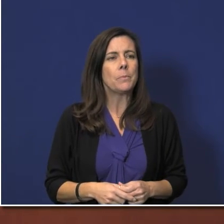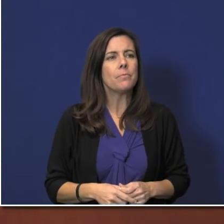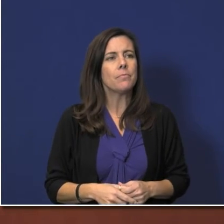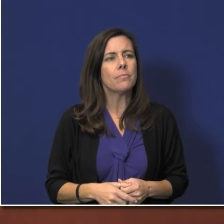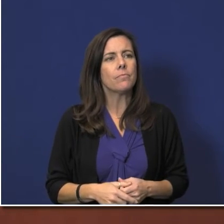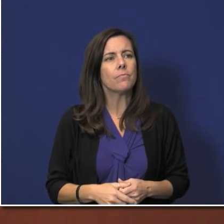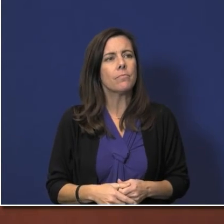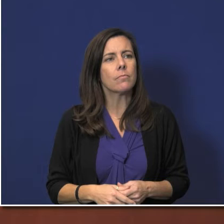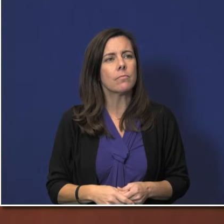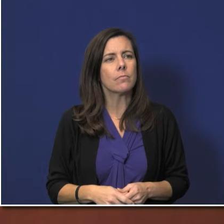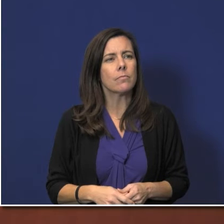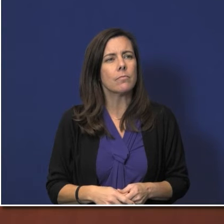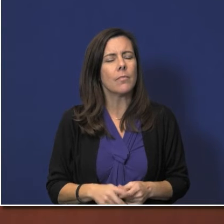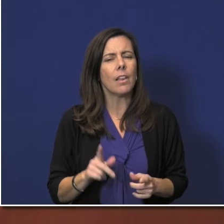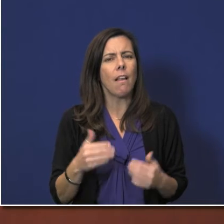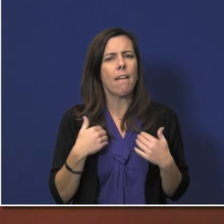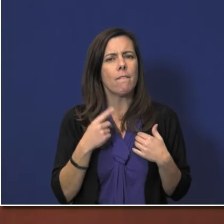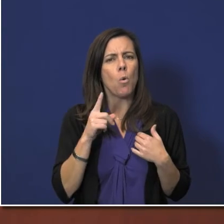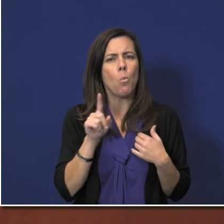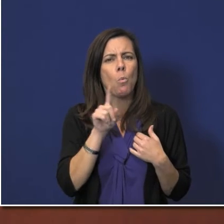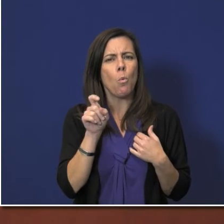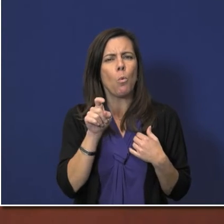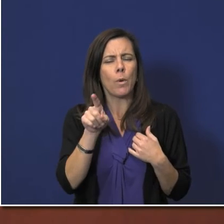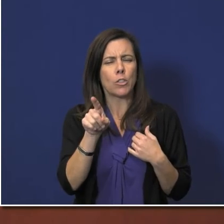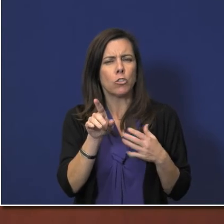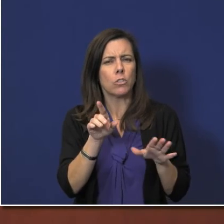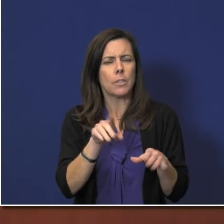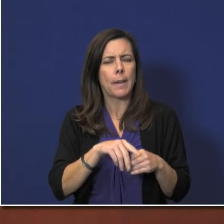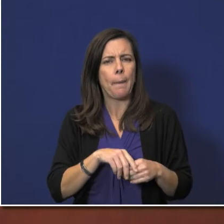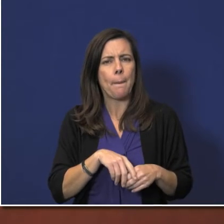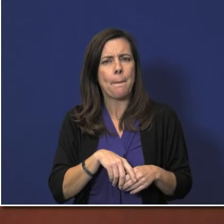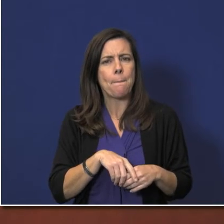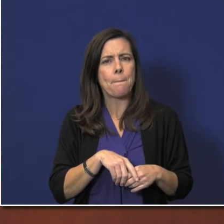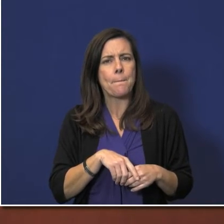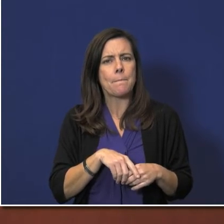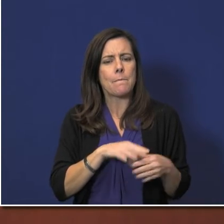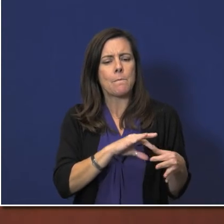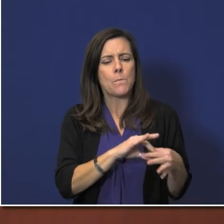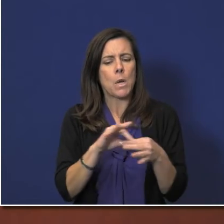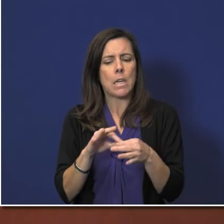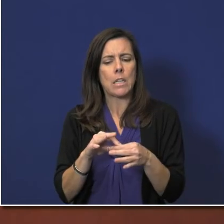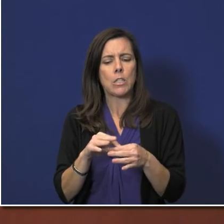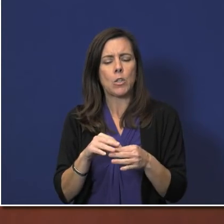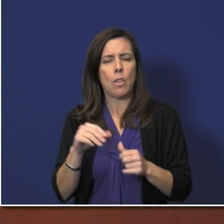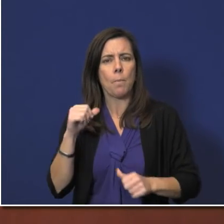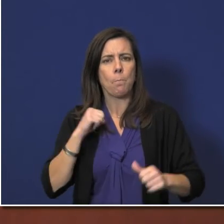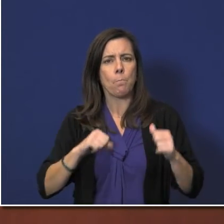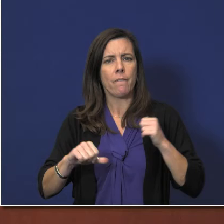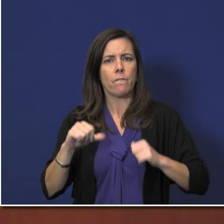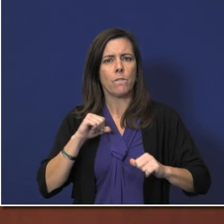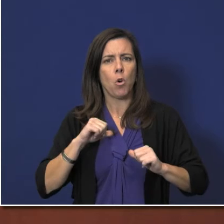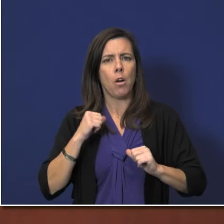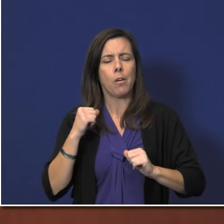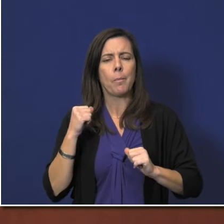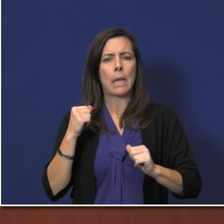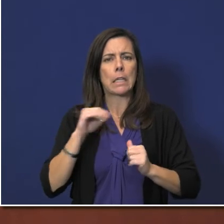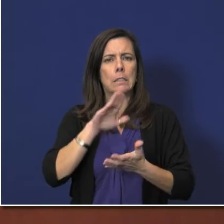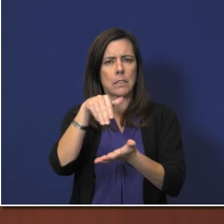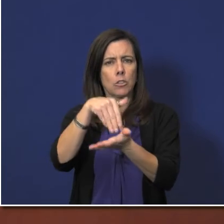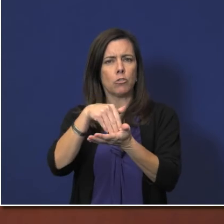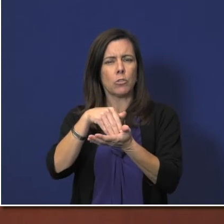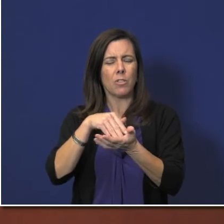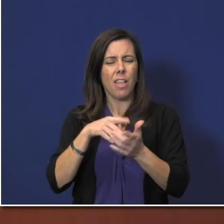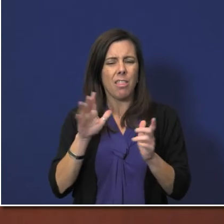I do have a question on the Performing Arts Center. The